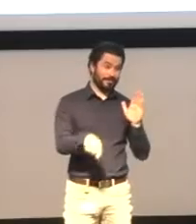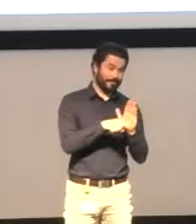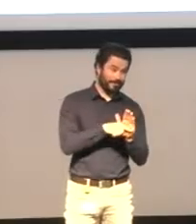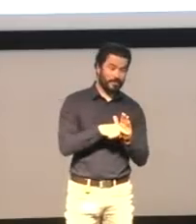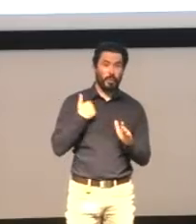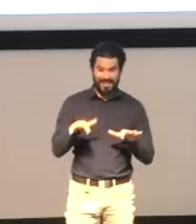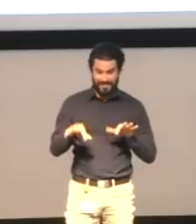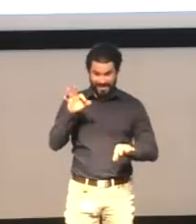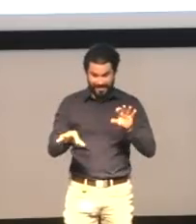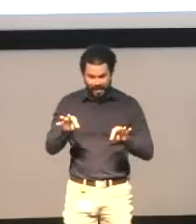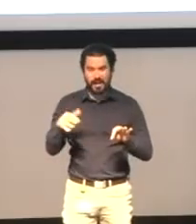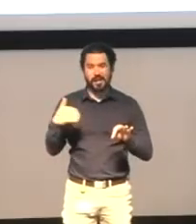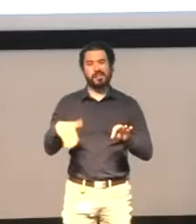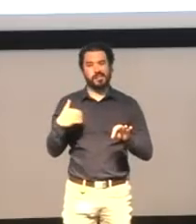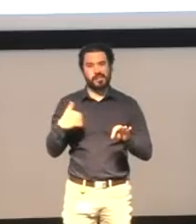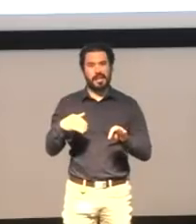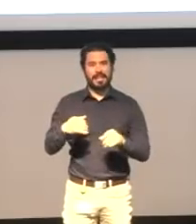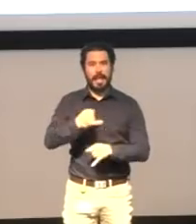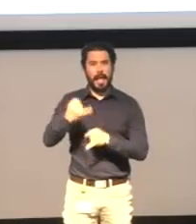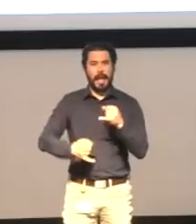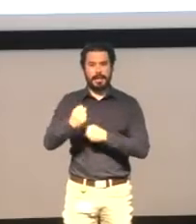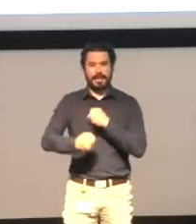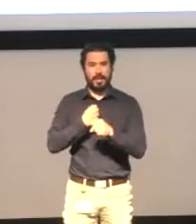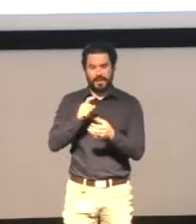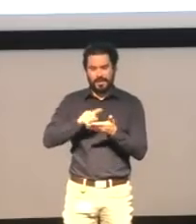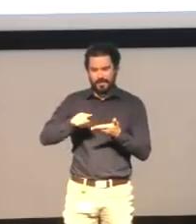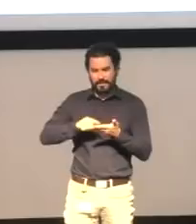we settle out at the year end.